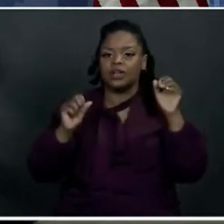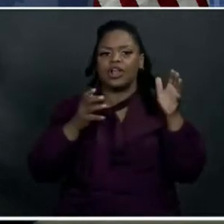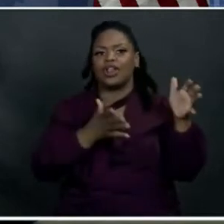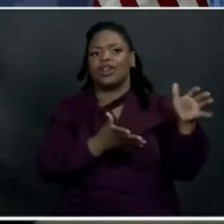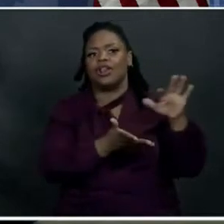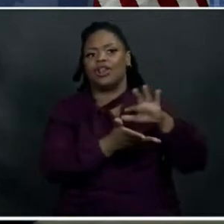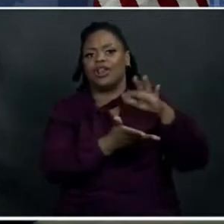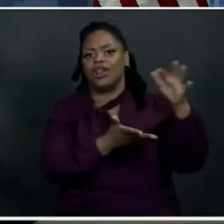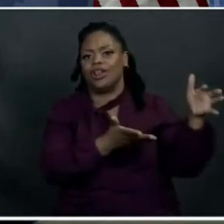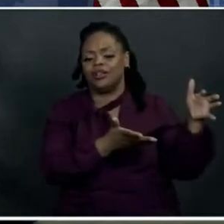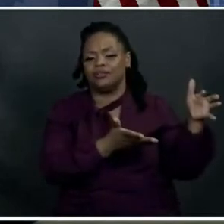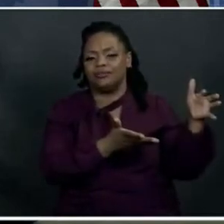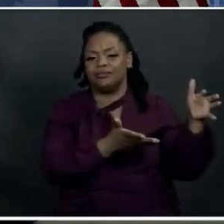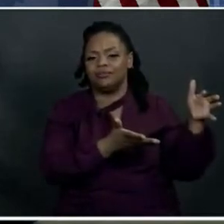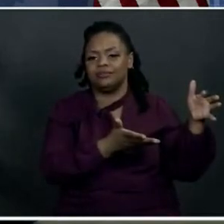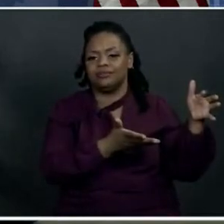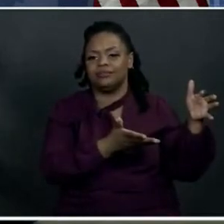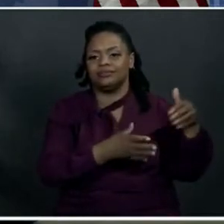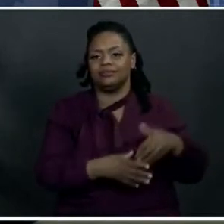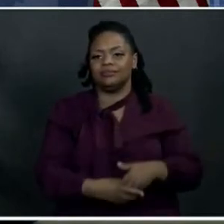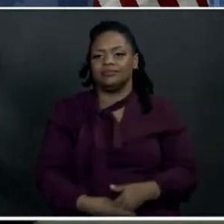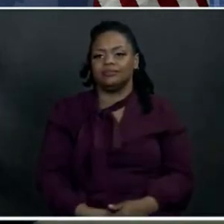president-elect